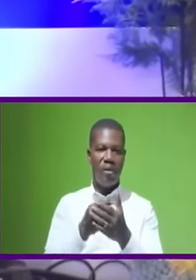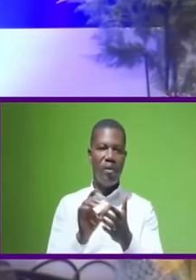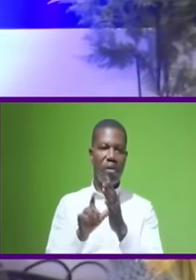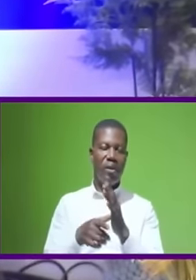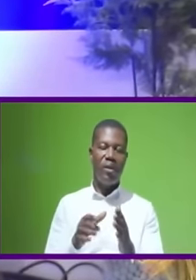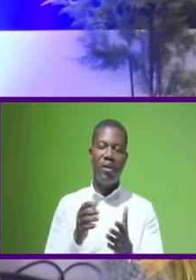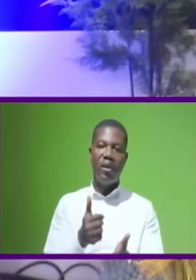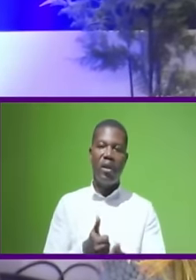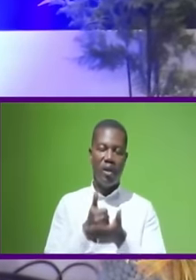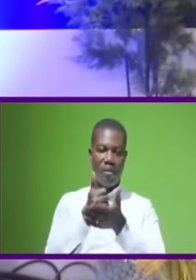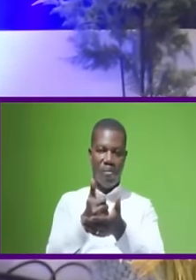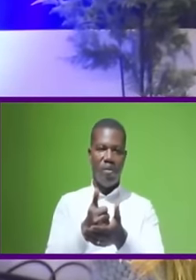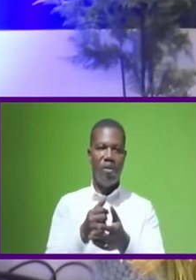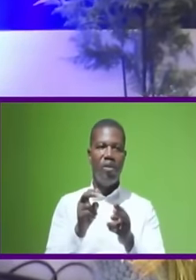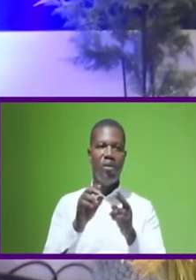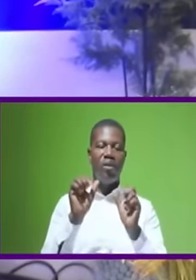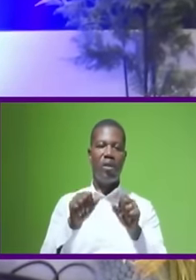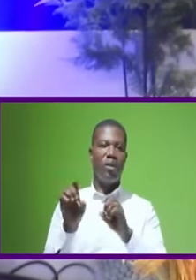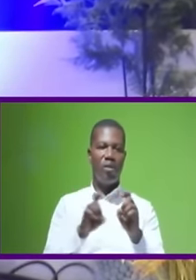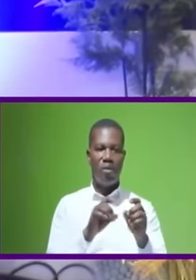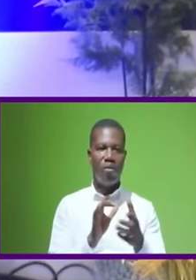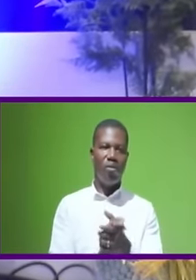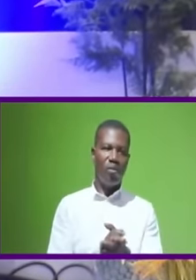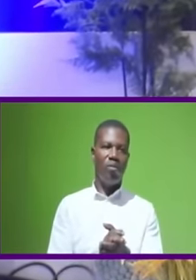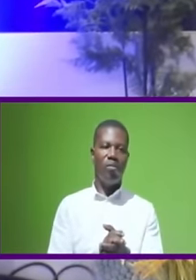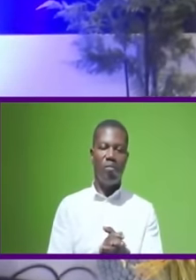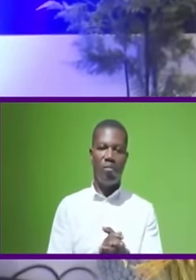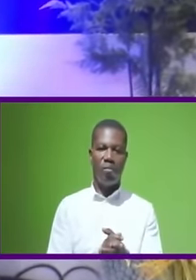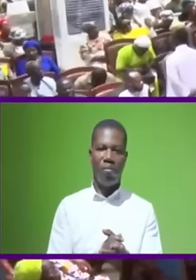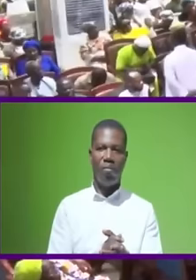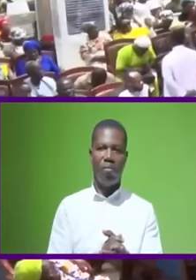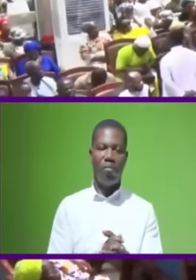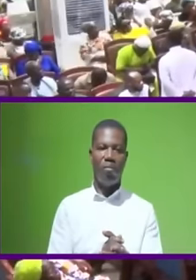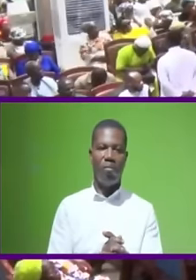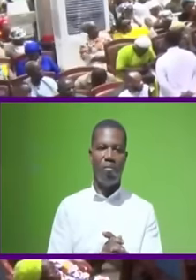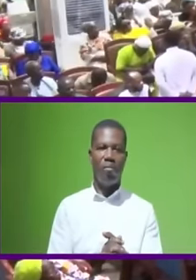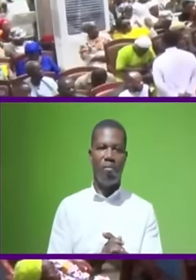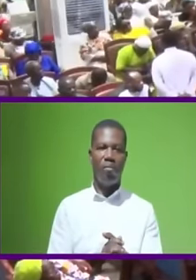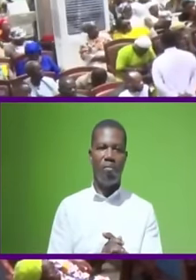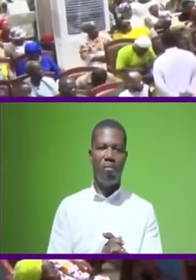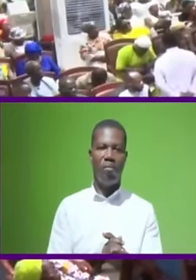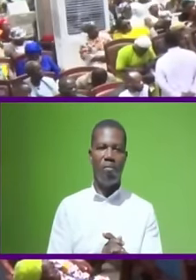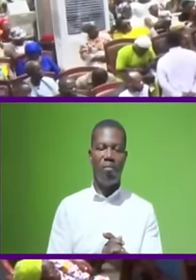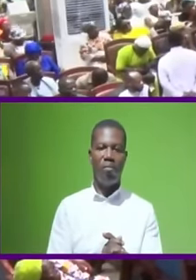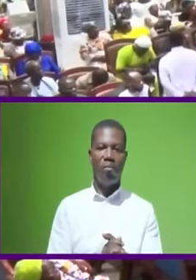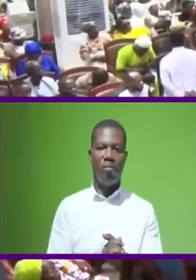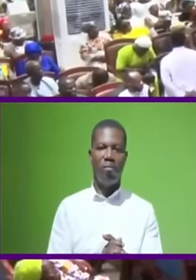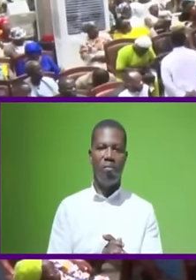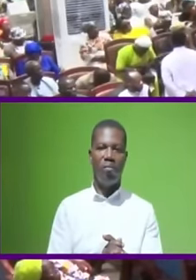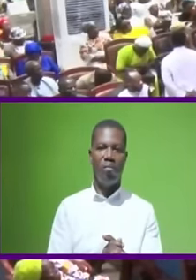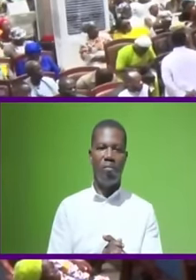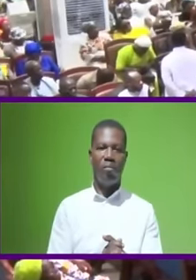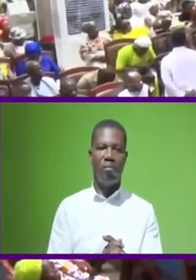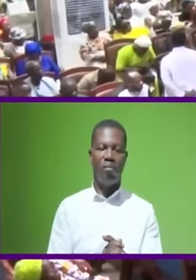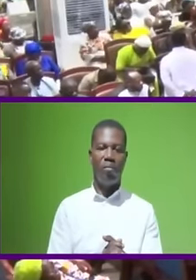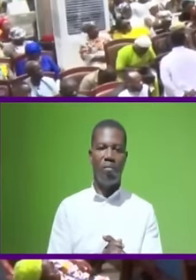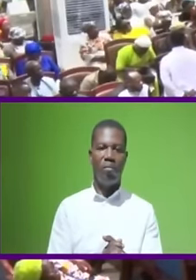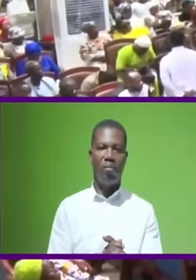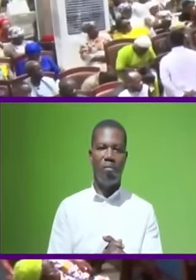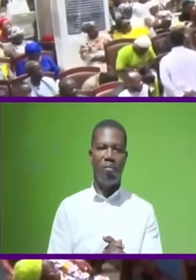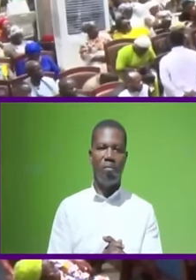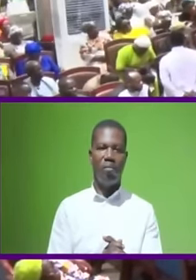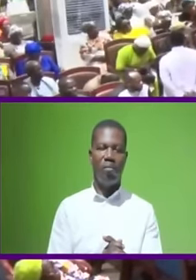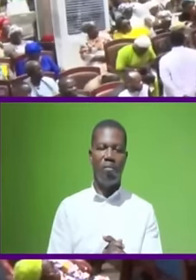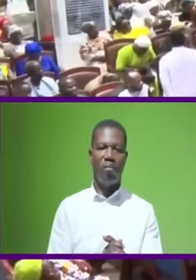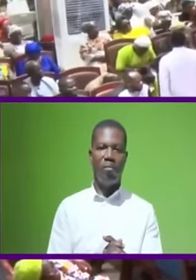now bueno not to be any connection room to come out with a proposal because he has seen money at his feet so that